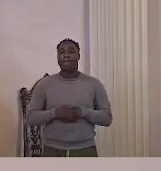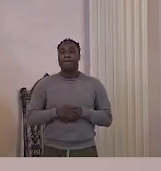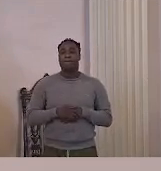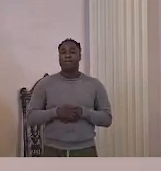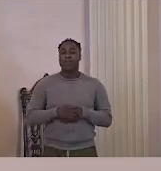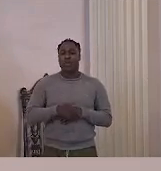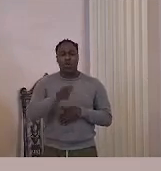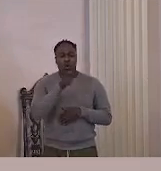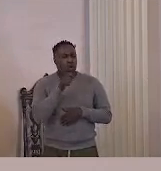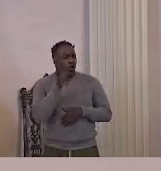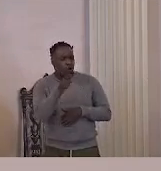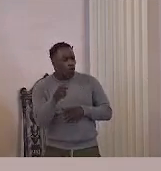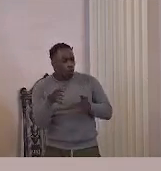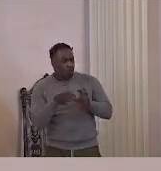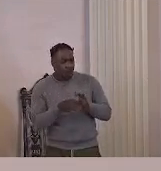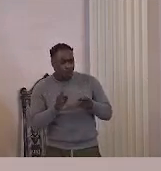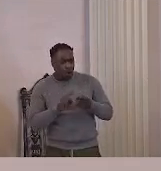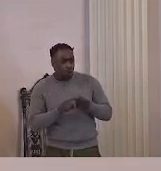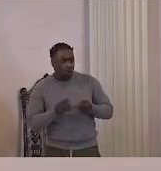Whose are you?